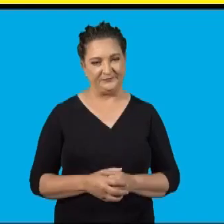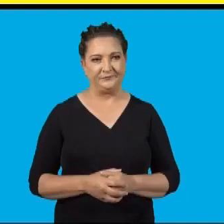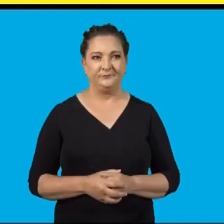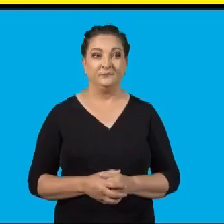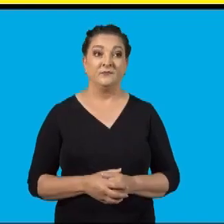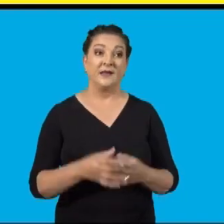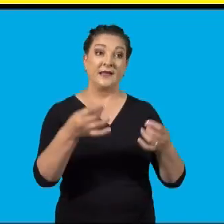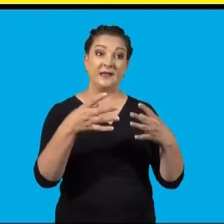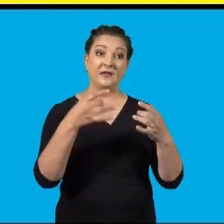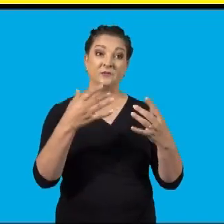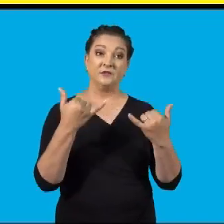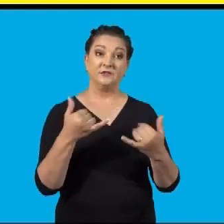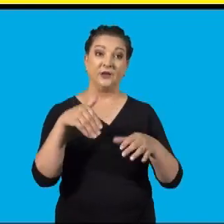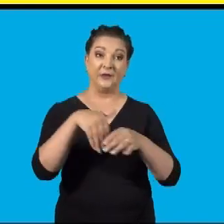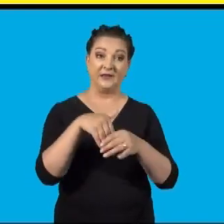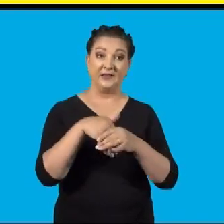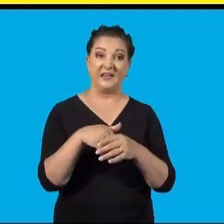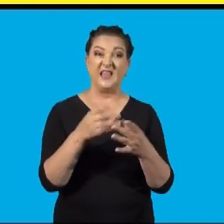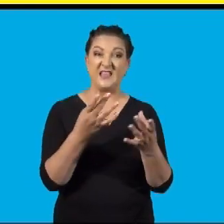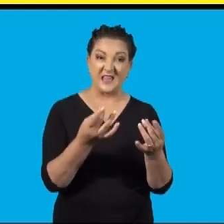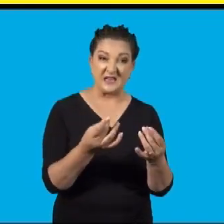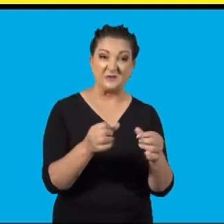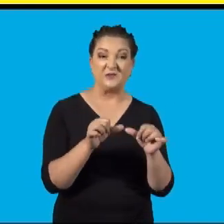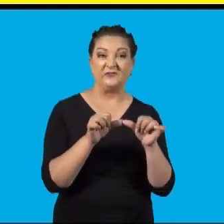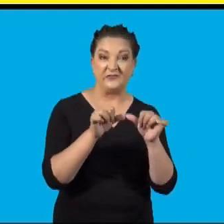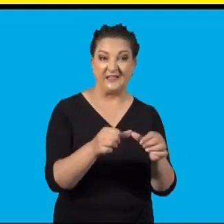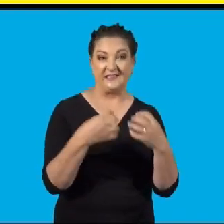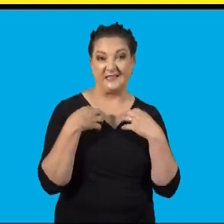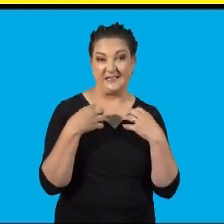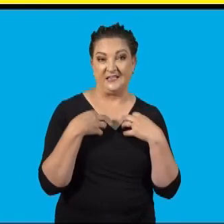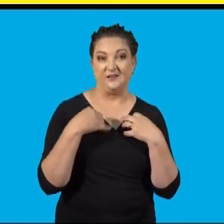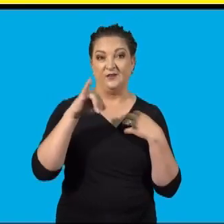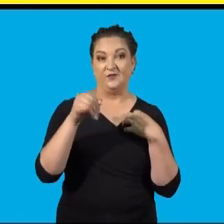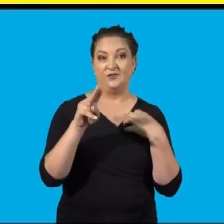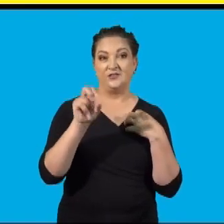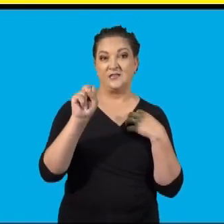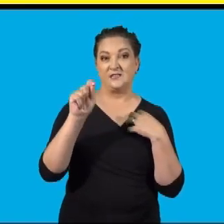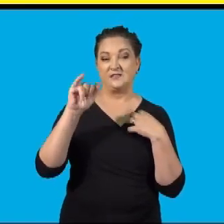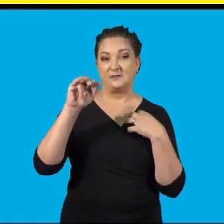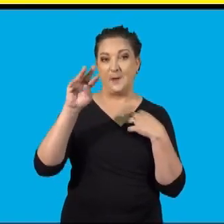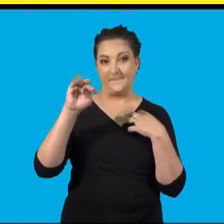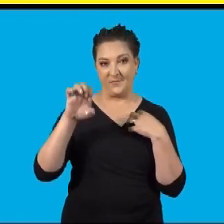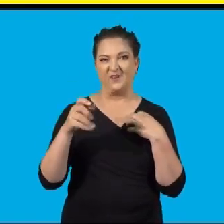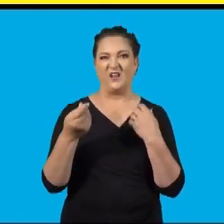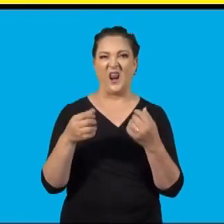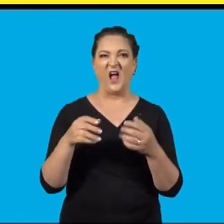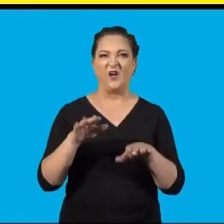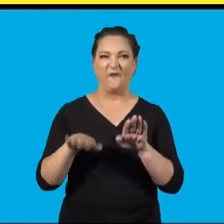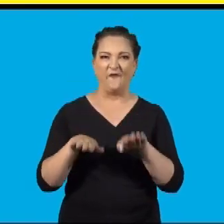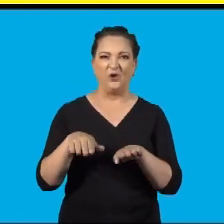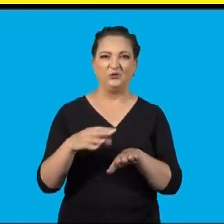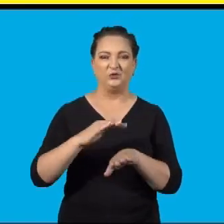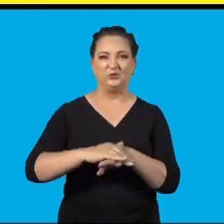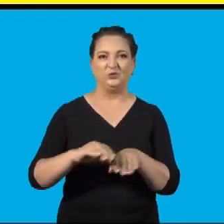And it says, the information relates to the fixed tangible assets for Just Time Footwear. The financial year ended